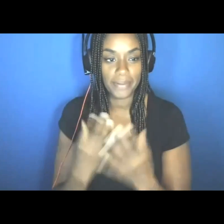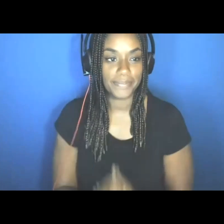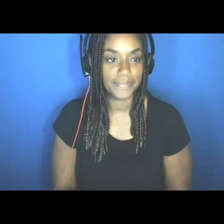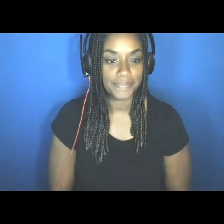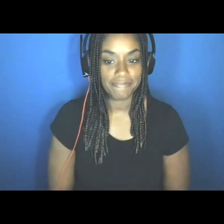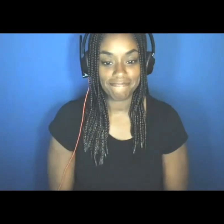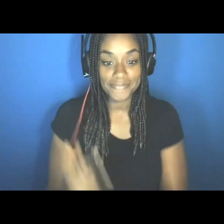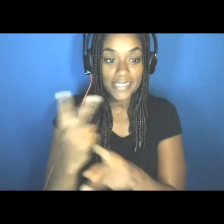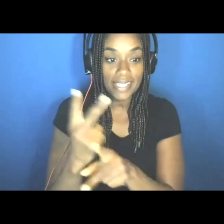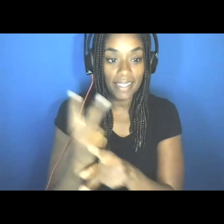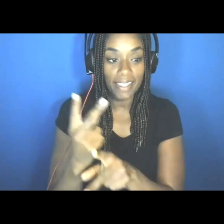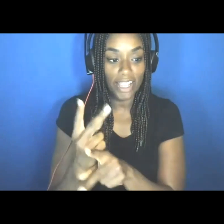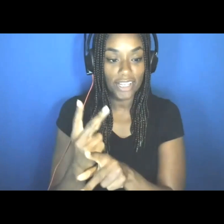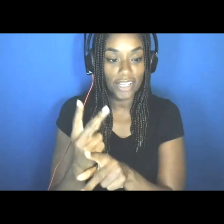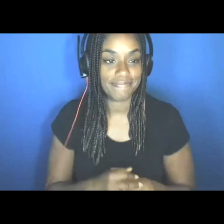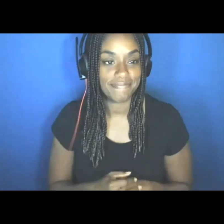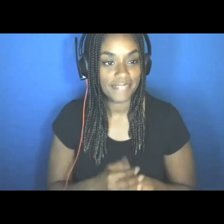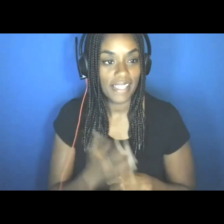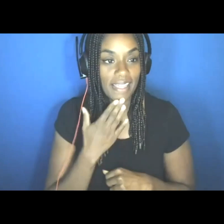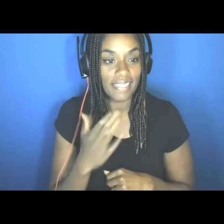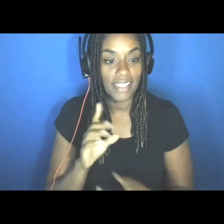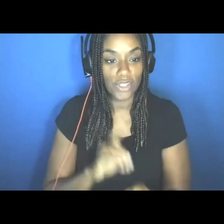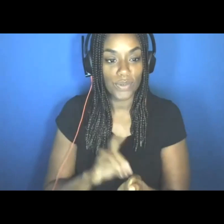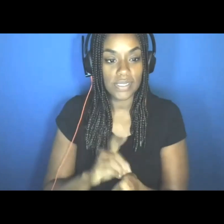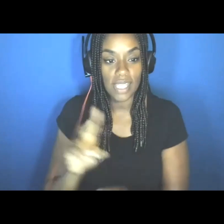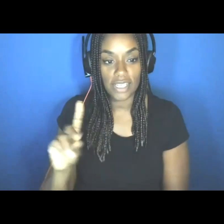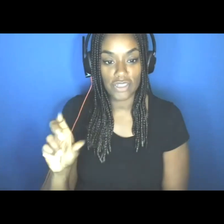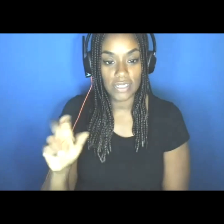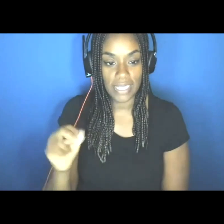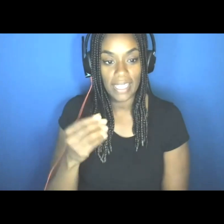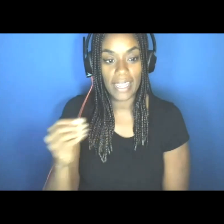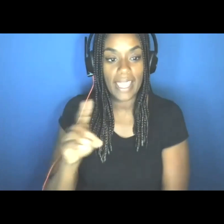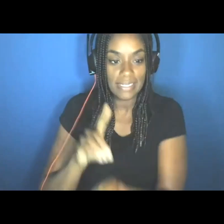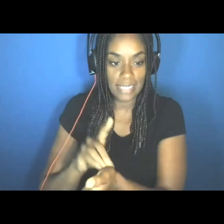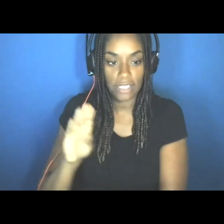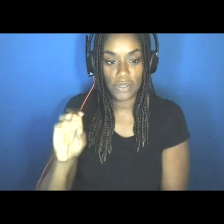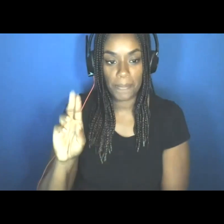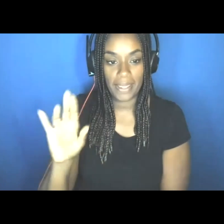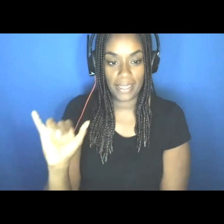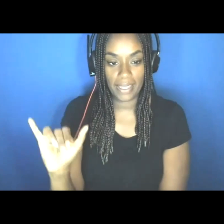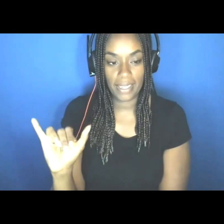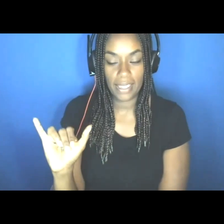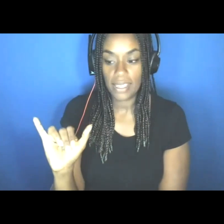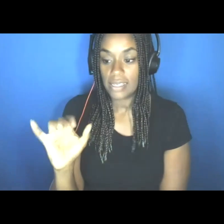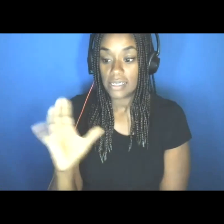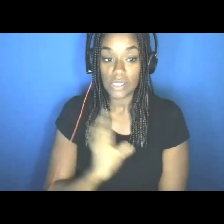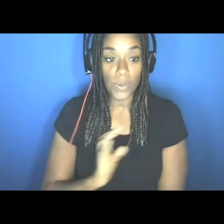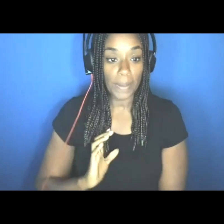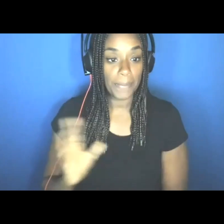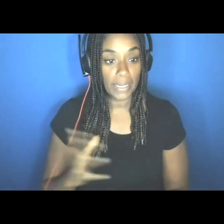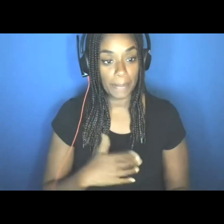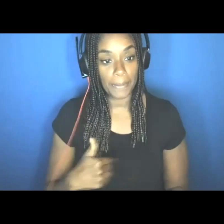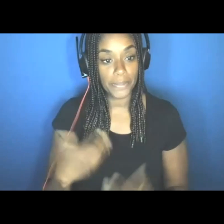Take care. Thank you very much, Dr. Dan and Dr. Becky. So community members, we've come to the end